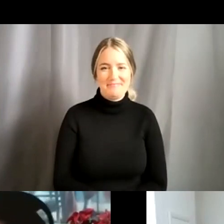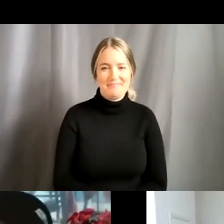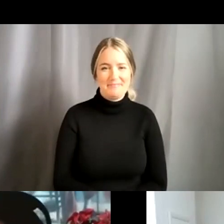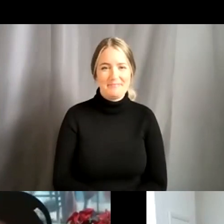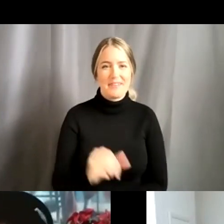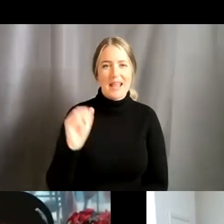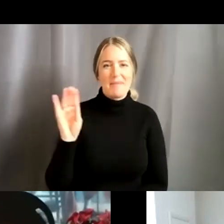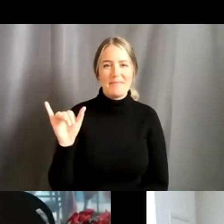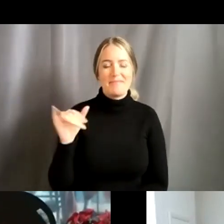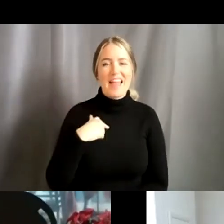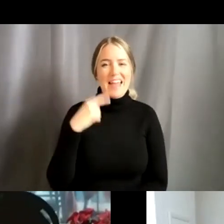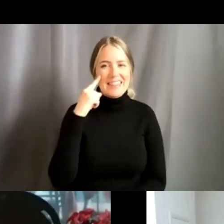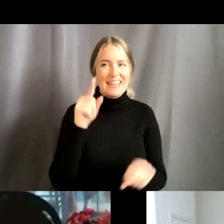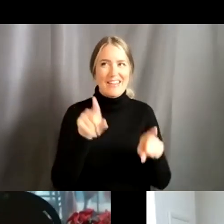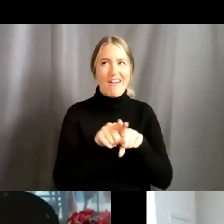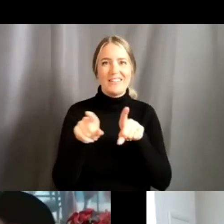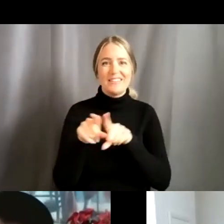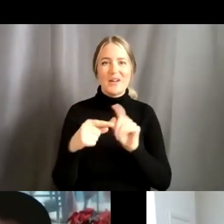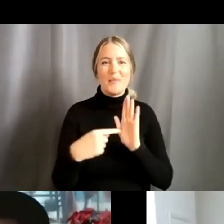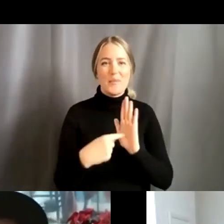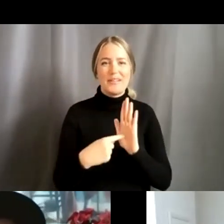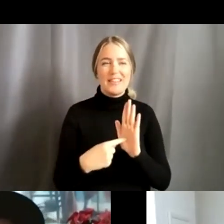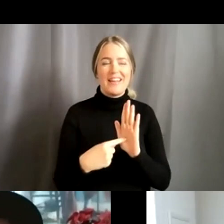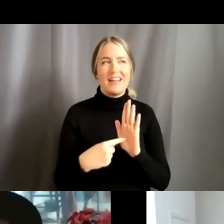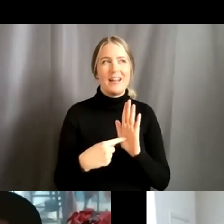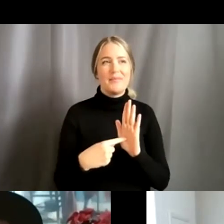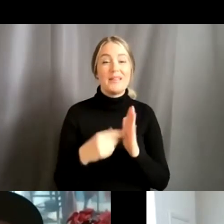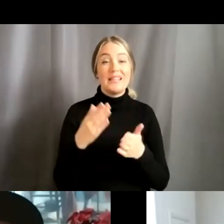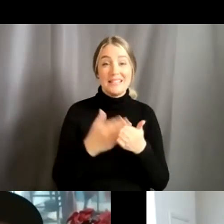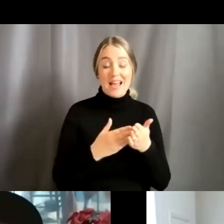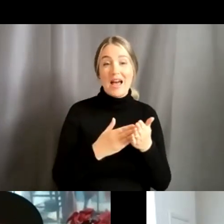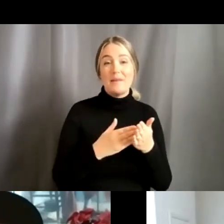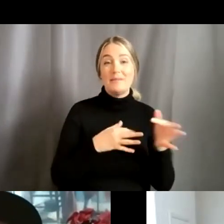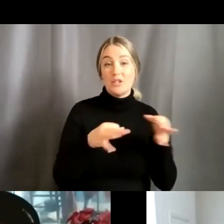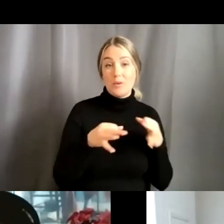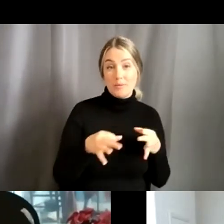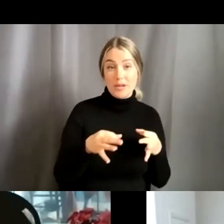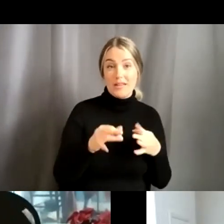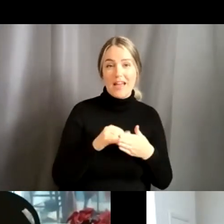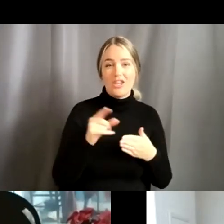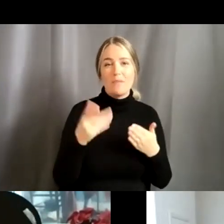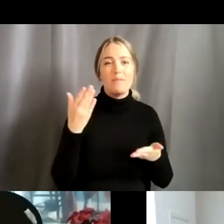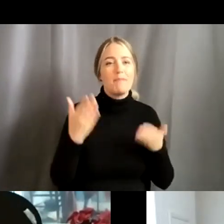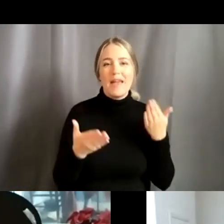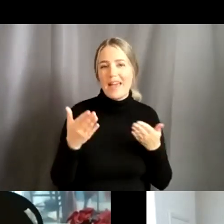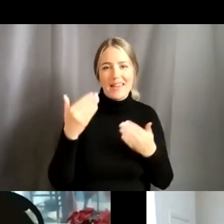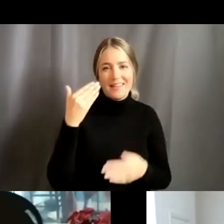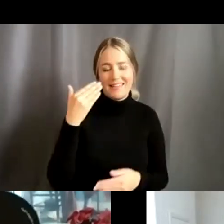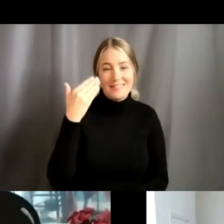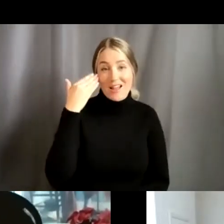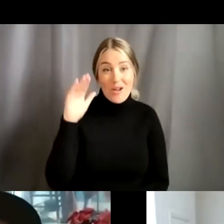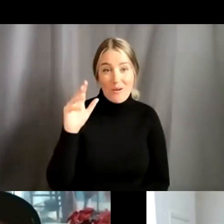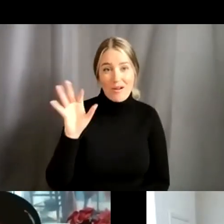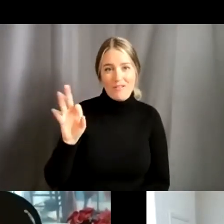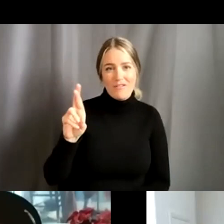But I think it also points out that it goes into some description that you may not know. Frida